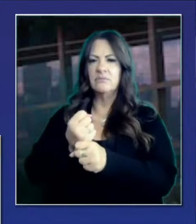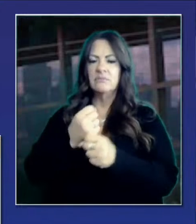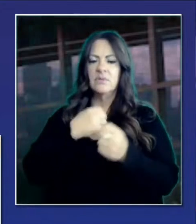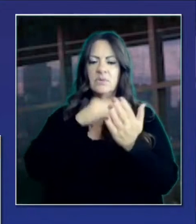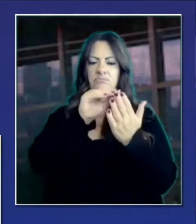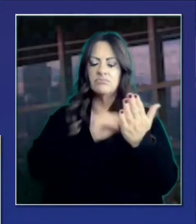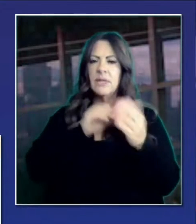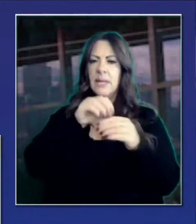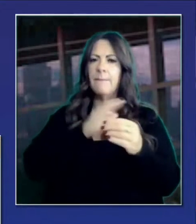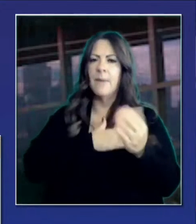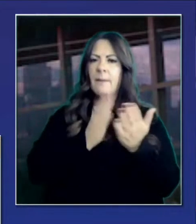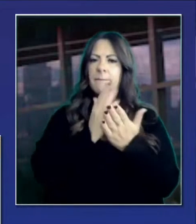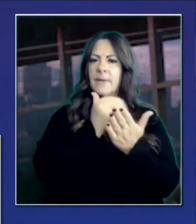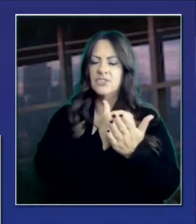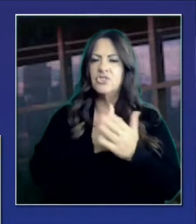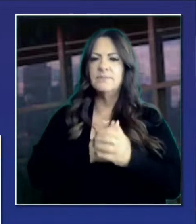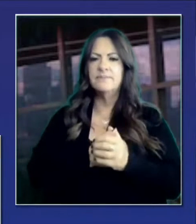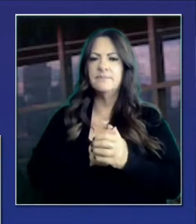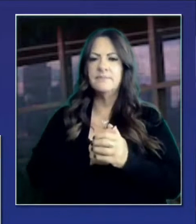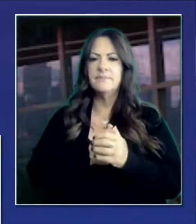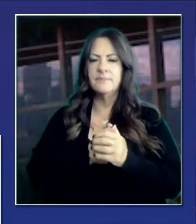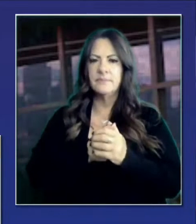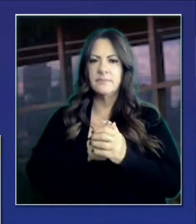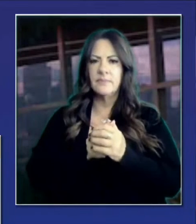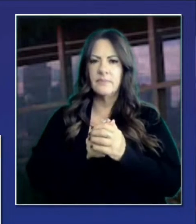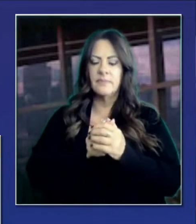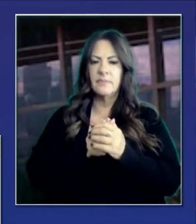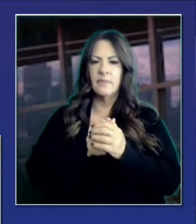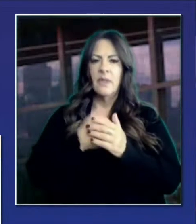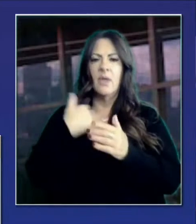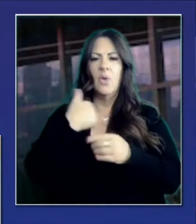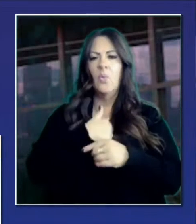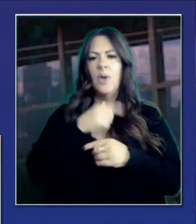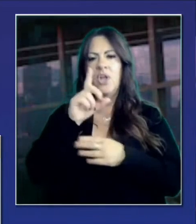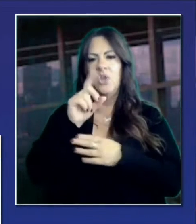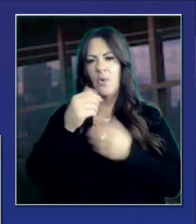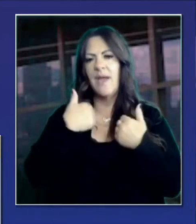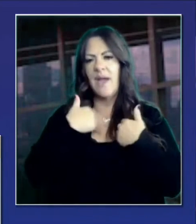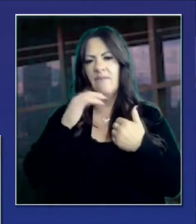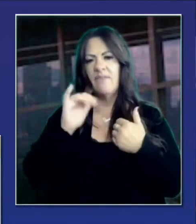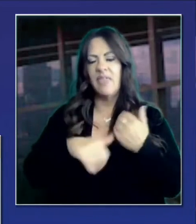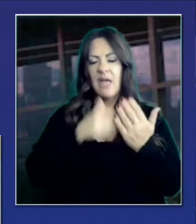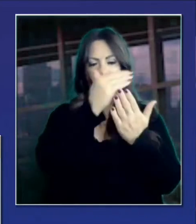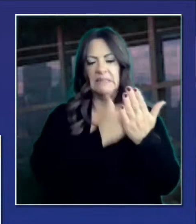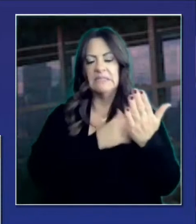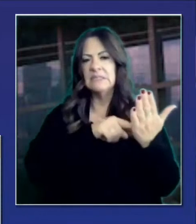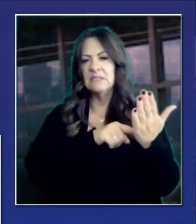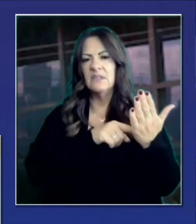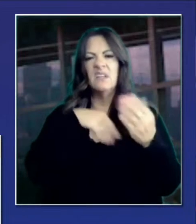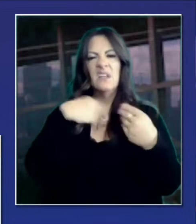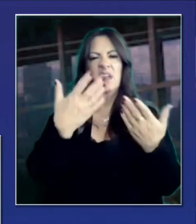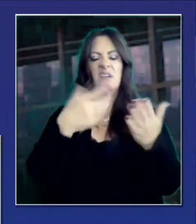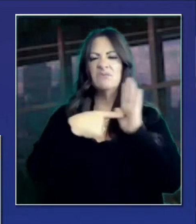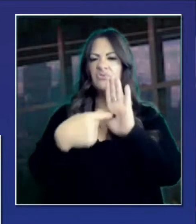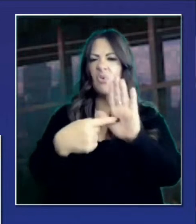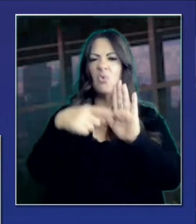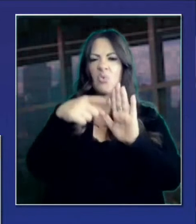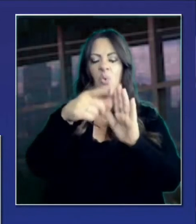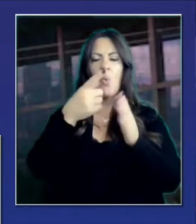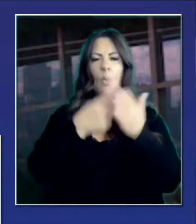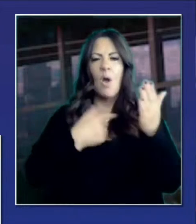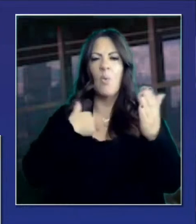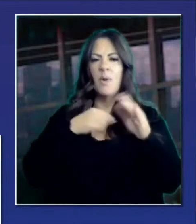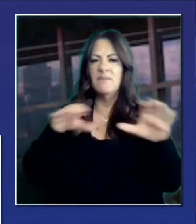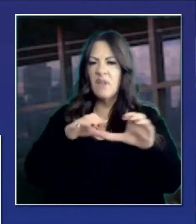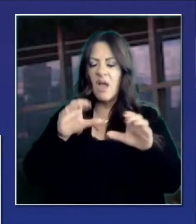next couple of minutes, you'll certainly be getting it in the next few hours. But we have that listed, details that show all the supports from